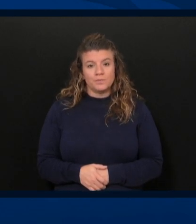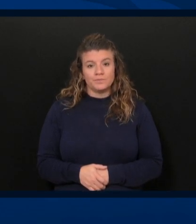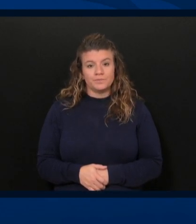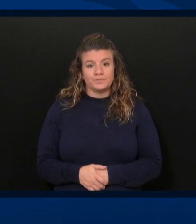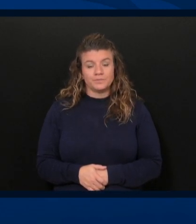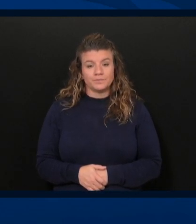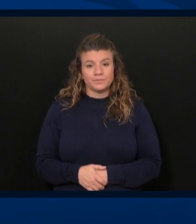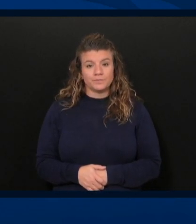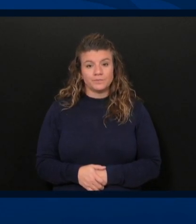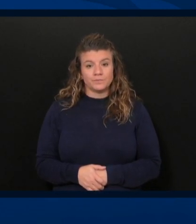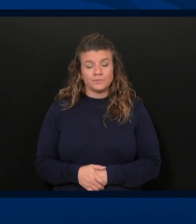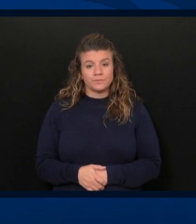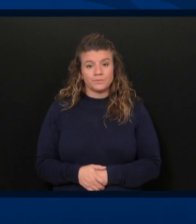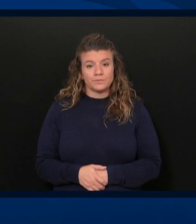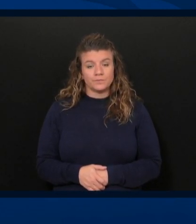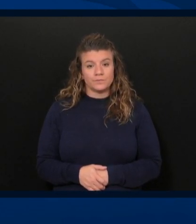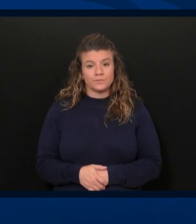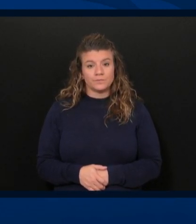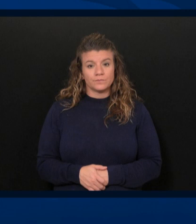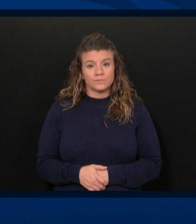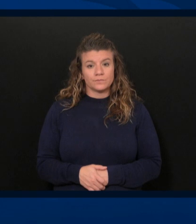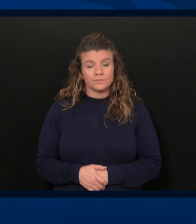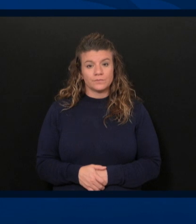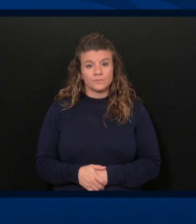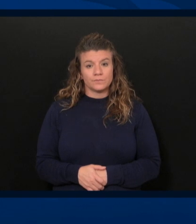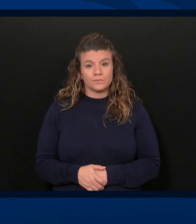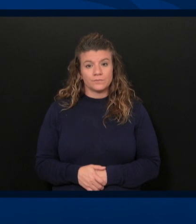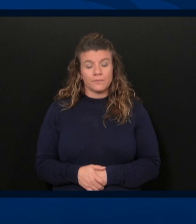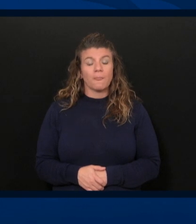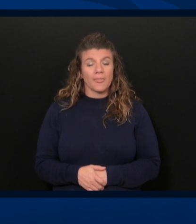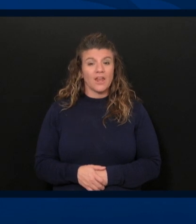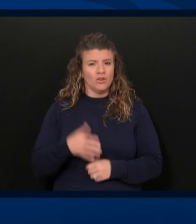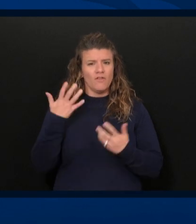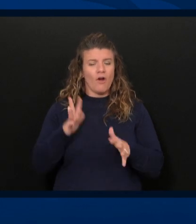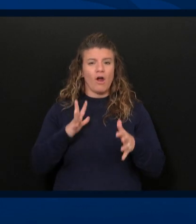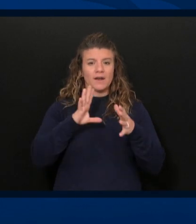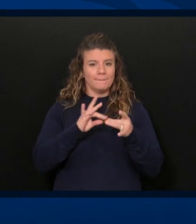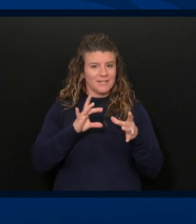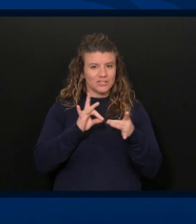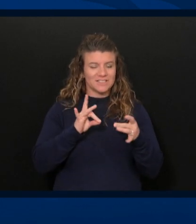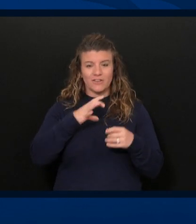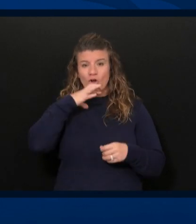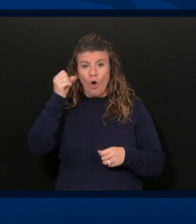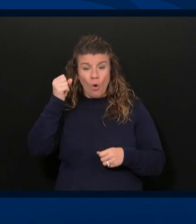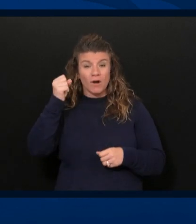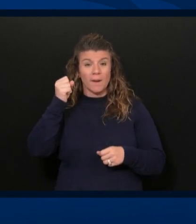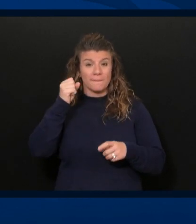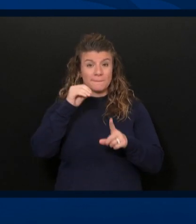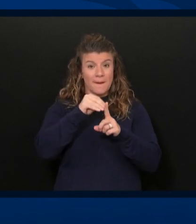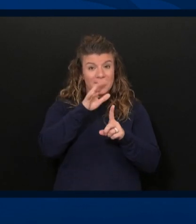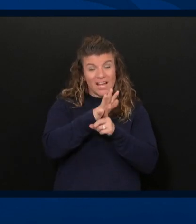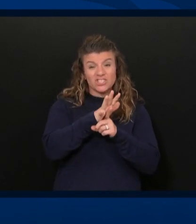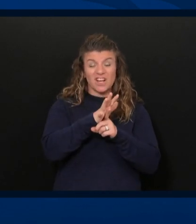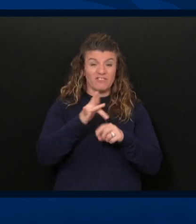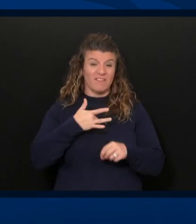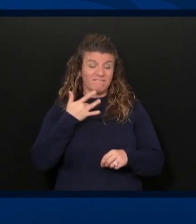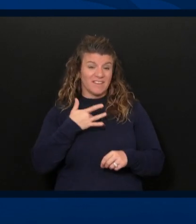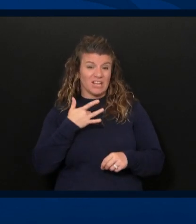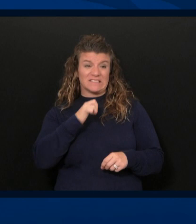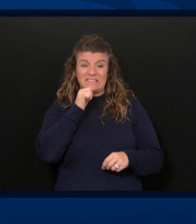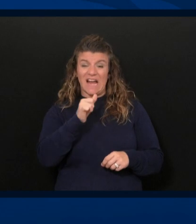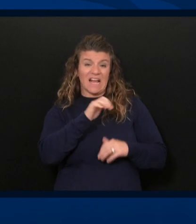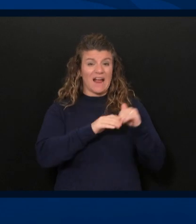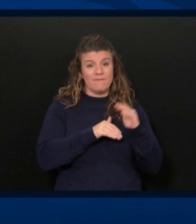know, if you are immunocompromised or older and you don't feel comfortable going back to work, that you should stay home. But what if